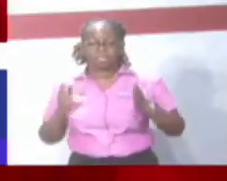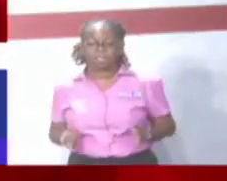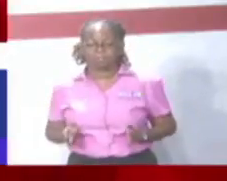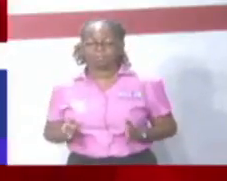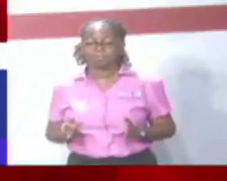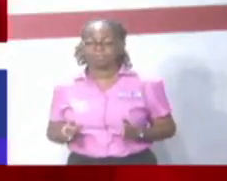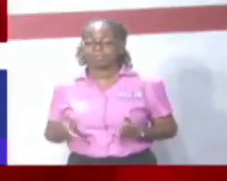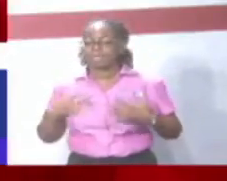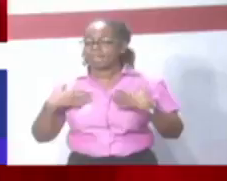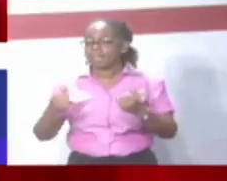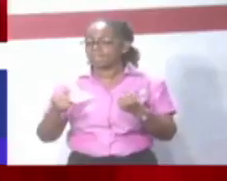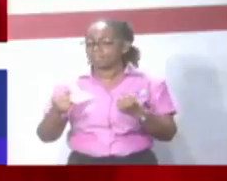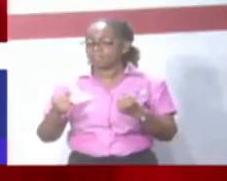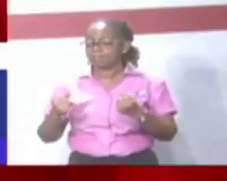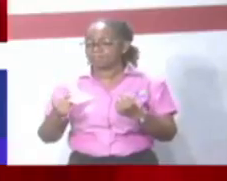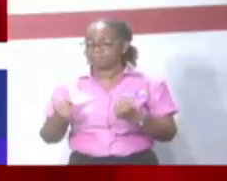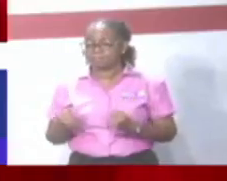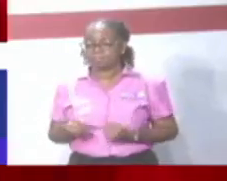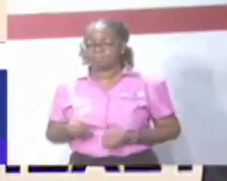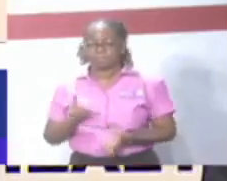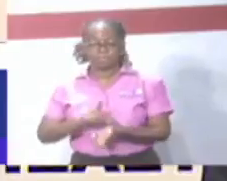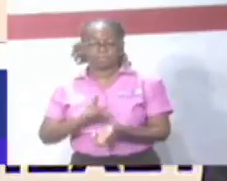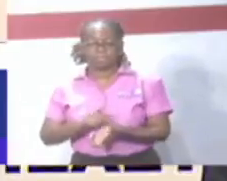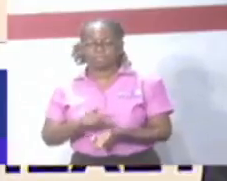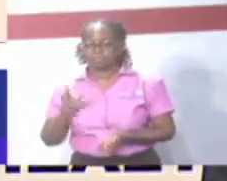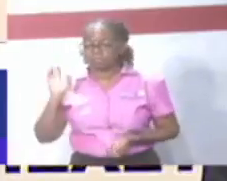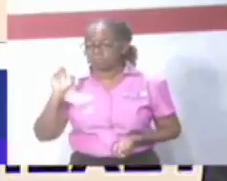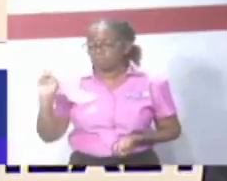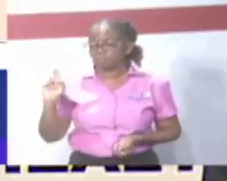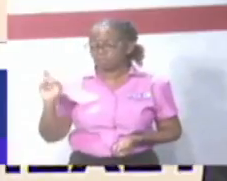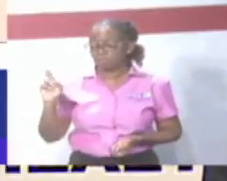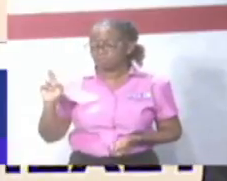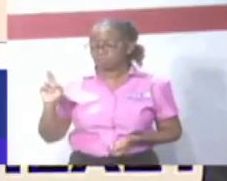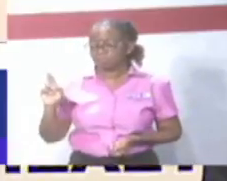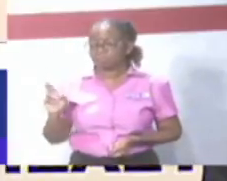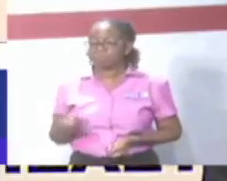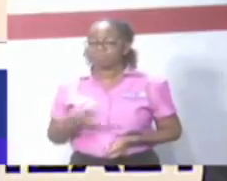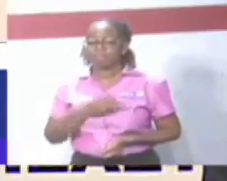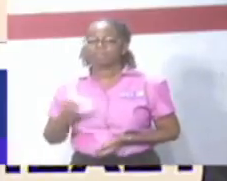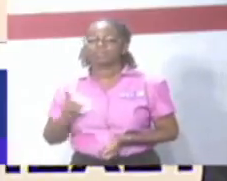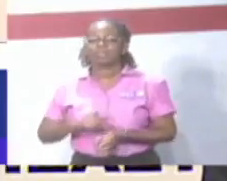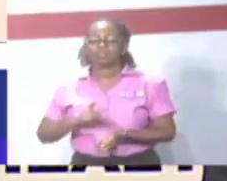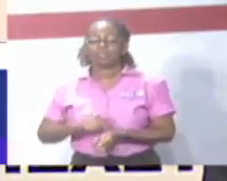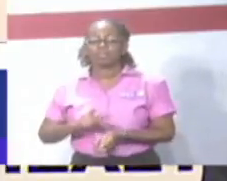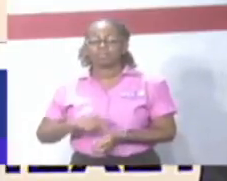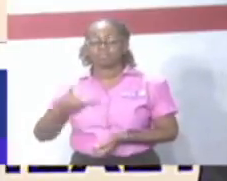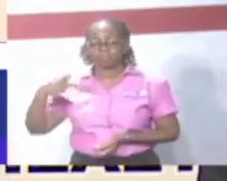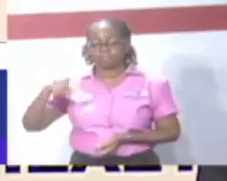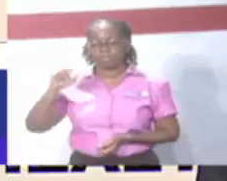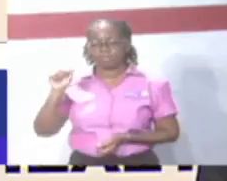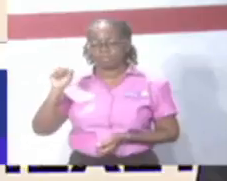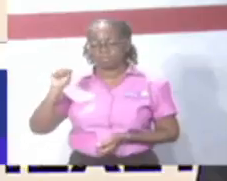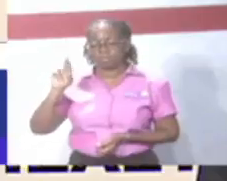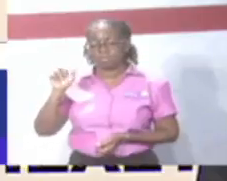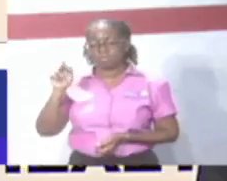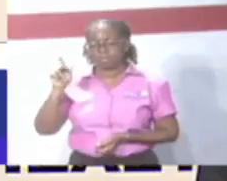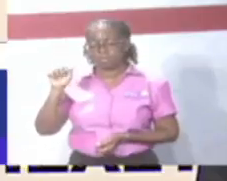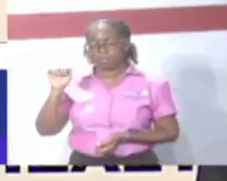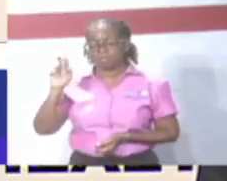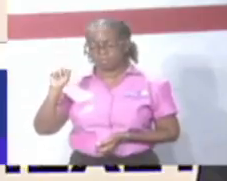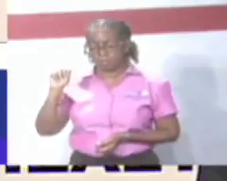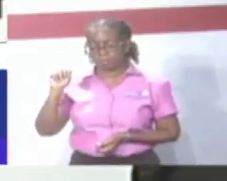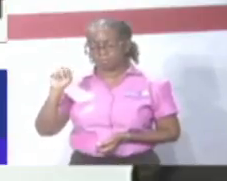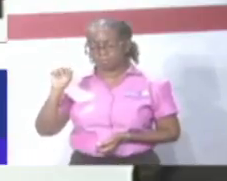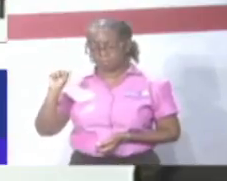Abdul-Richards, Principal Medical Officer, Ministry of Health, and Dr. Anthony Parkinson, Director of Health at the Northwest Regional